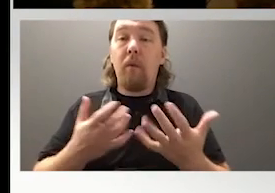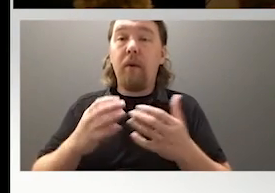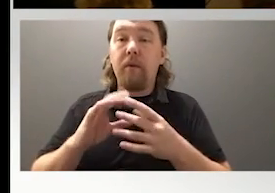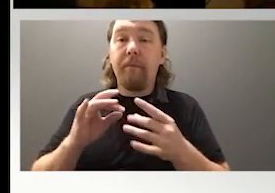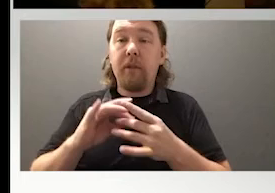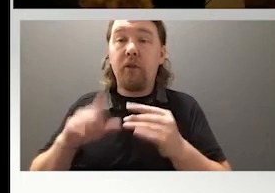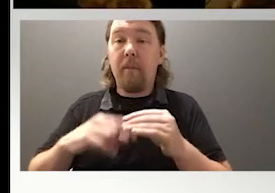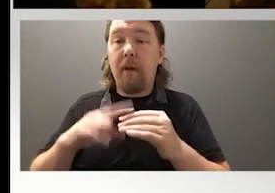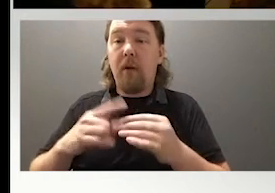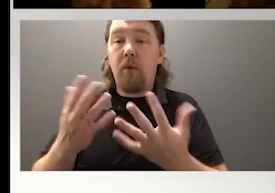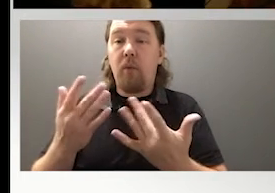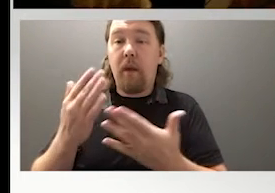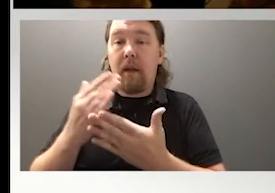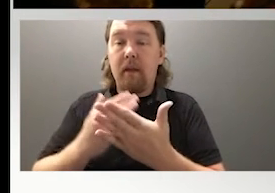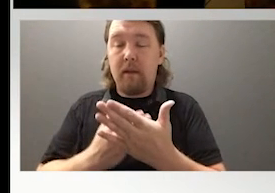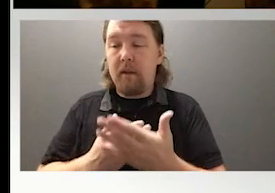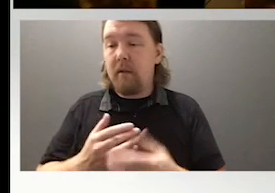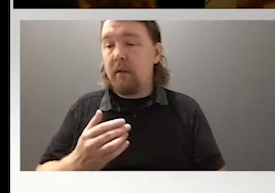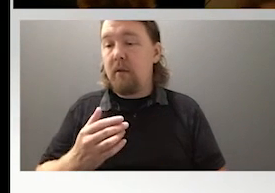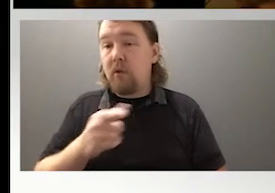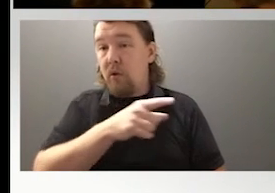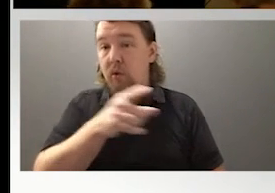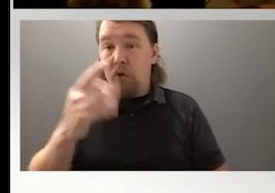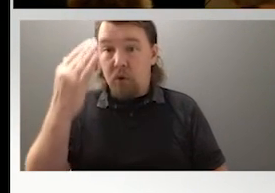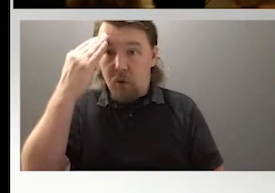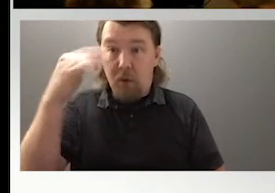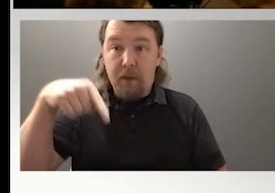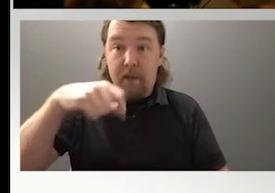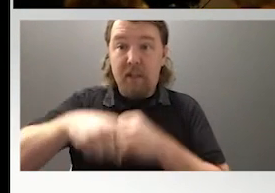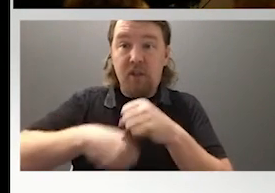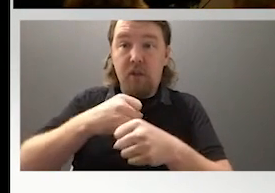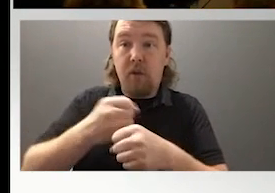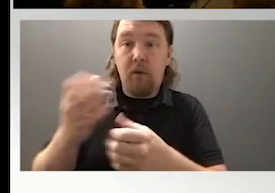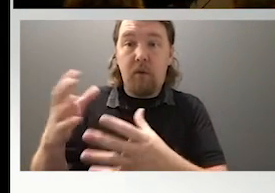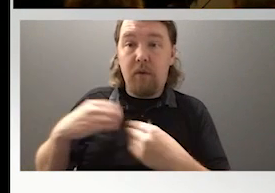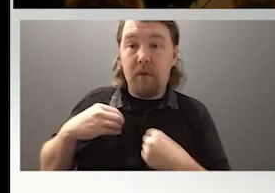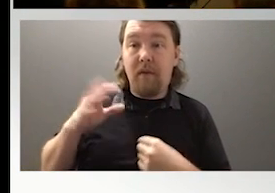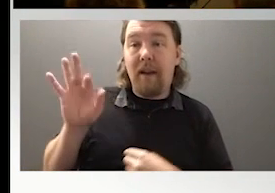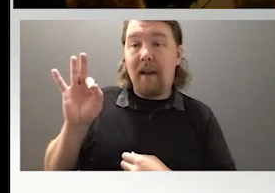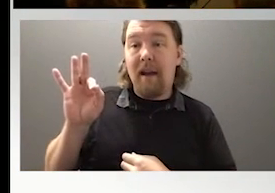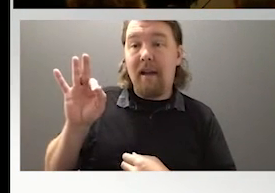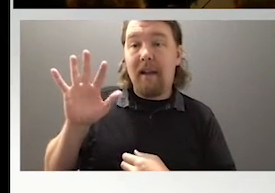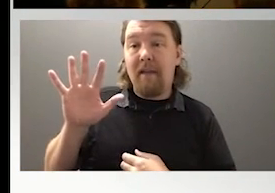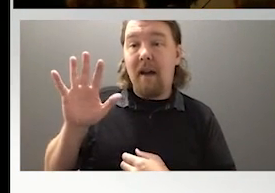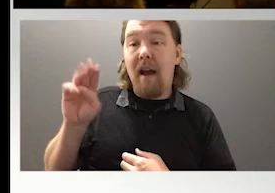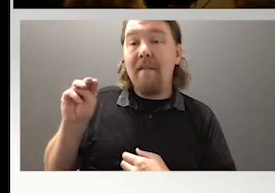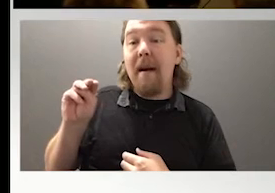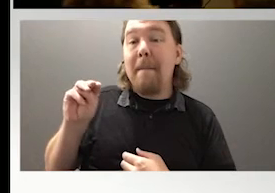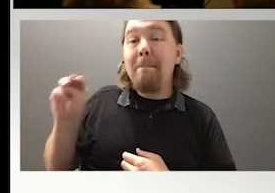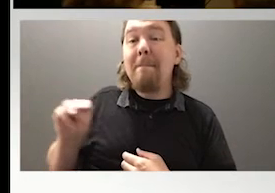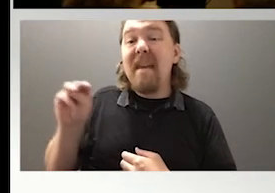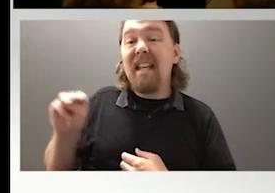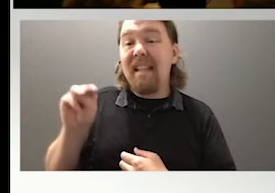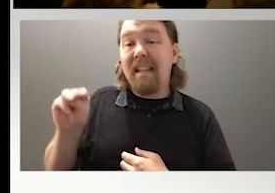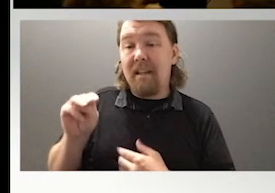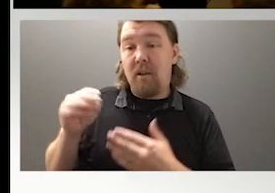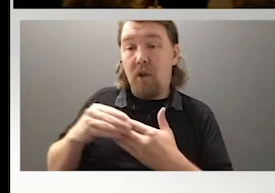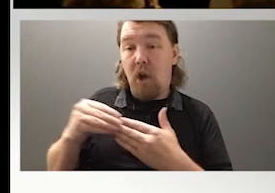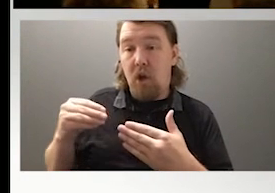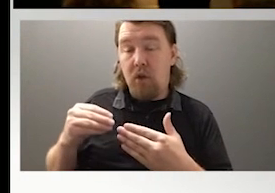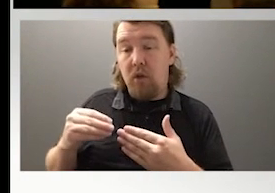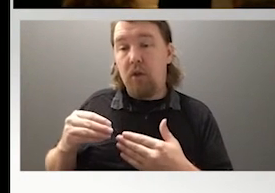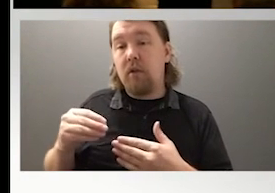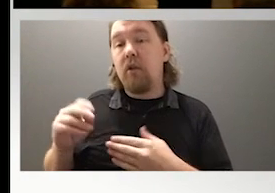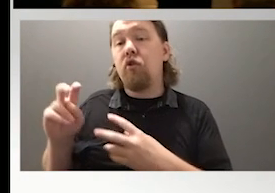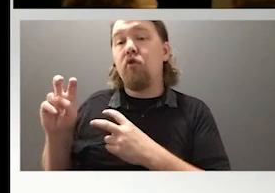waiting list to waiver offers, so you do know that this year we received $95 million to transition individuals from